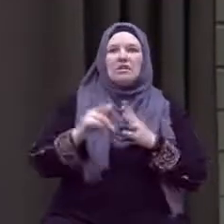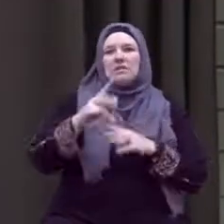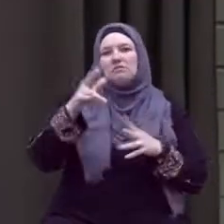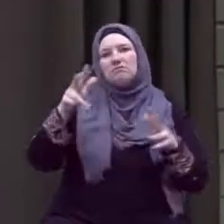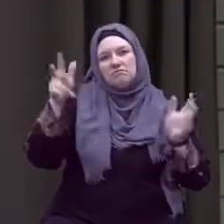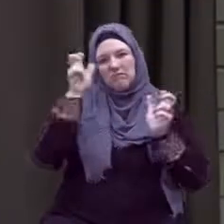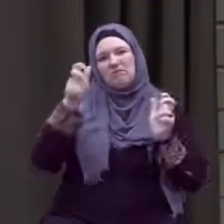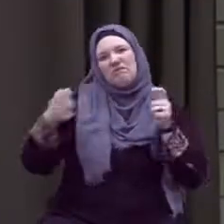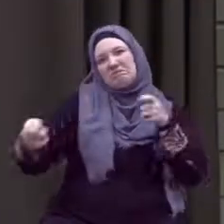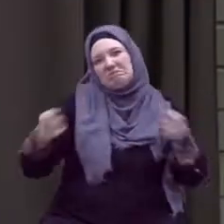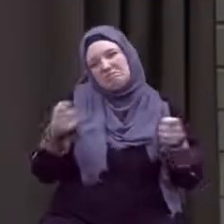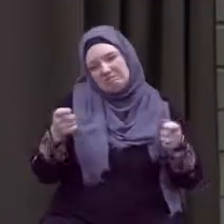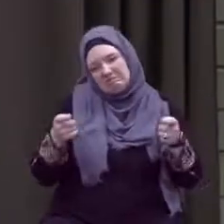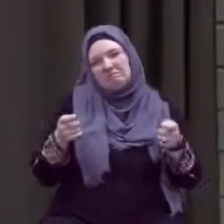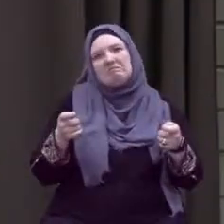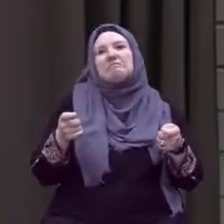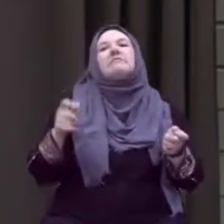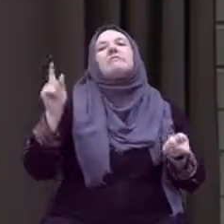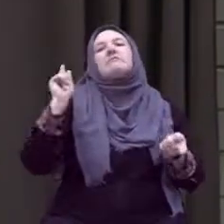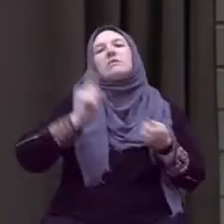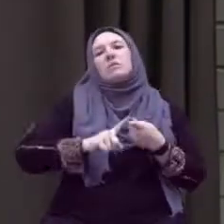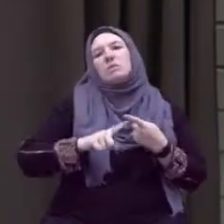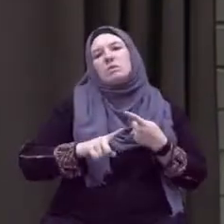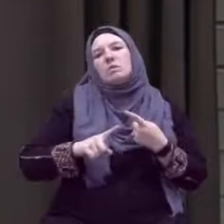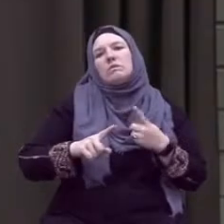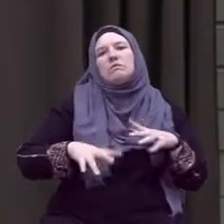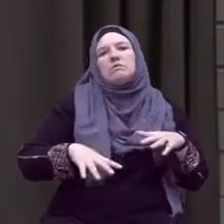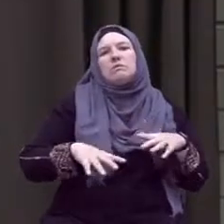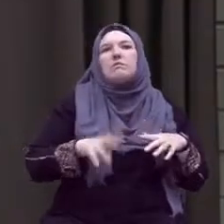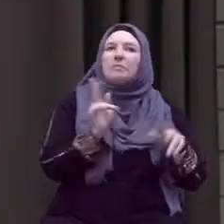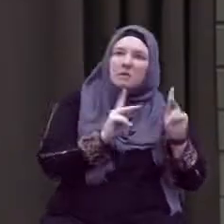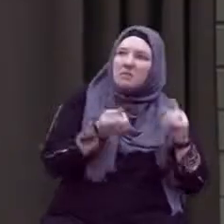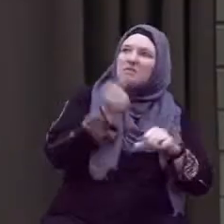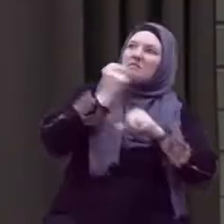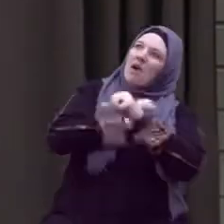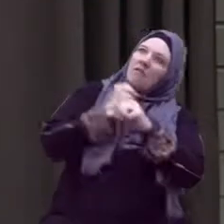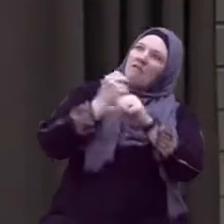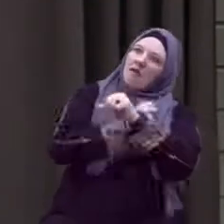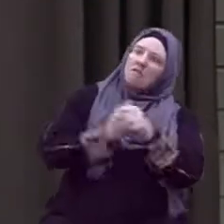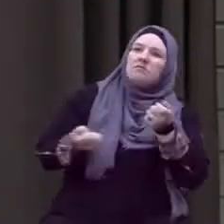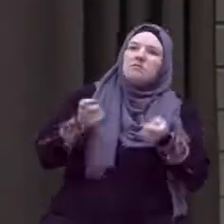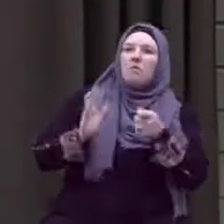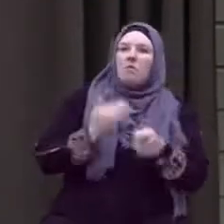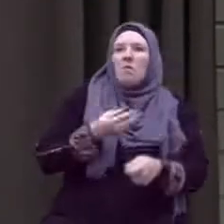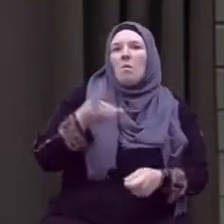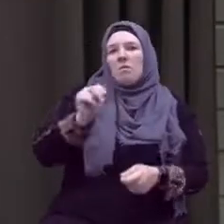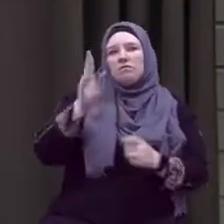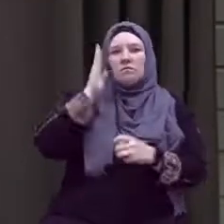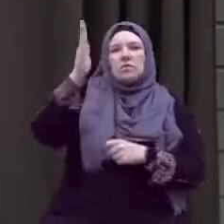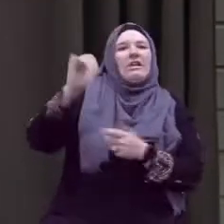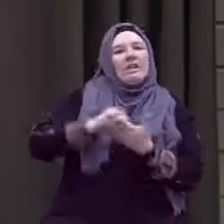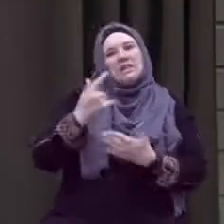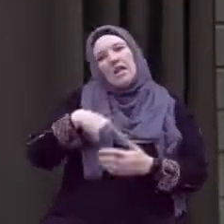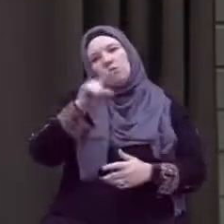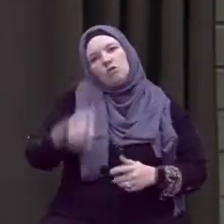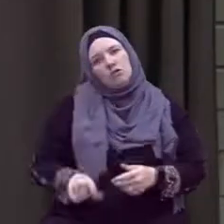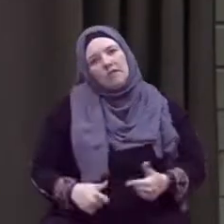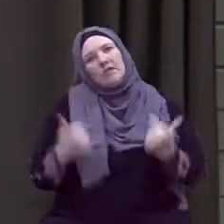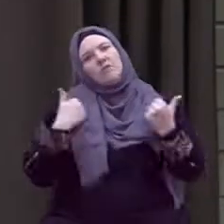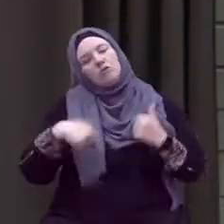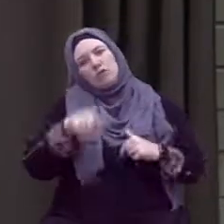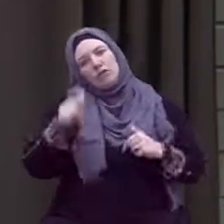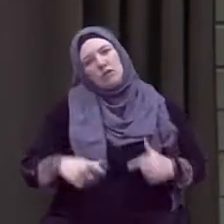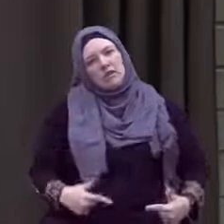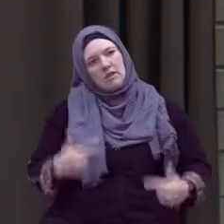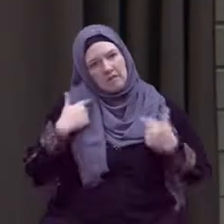regime, to have control over their own destiny. This is how we should live. We should